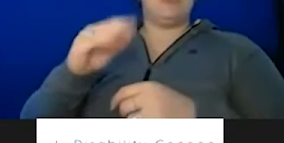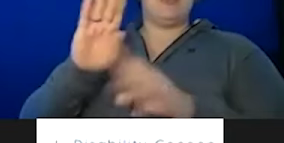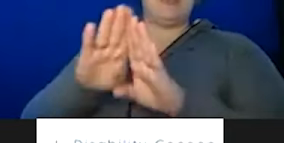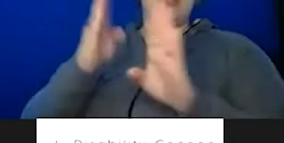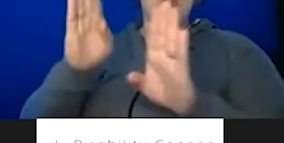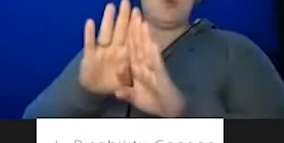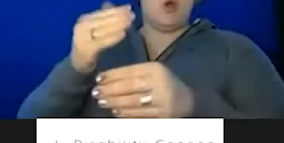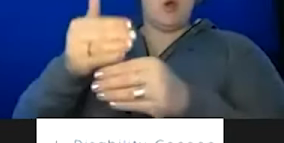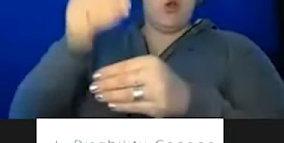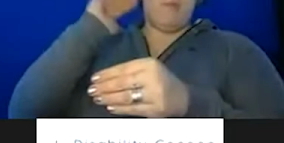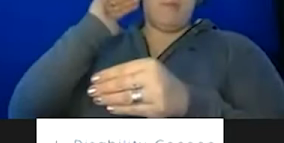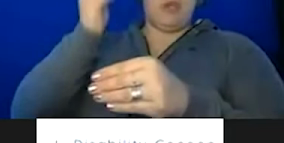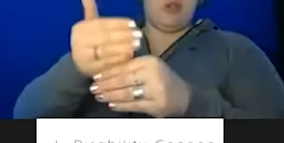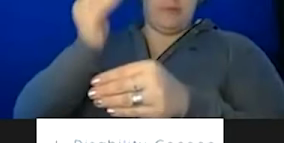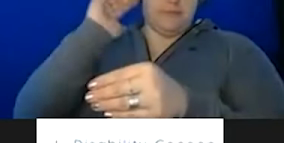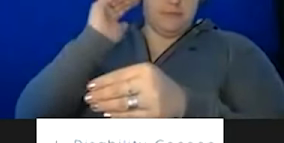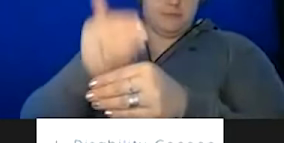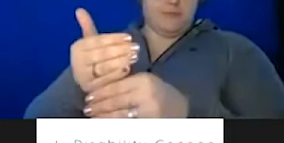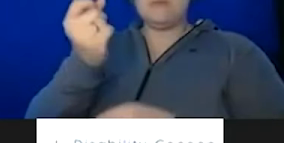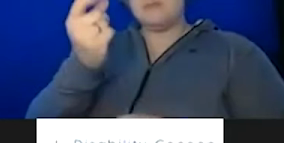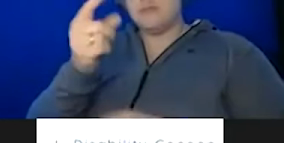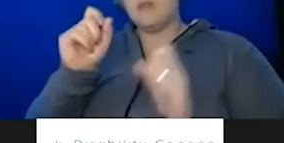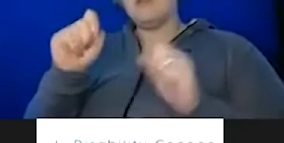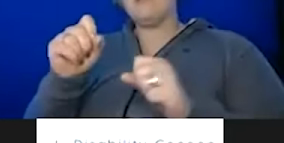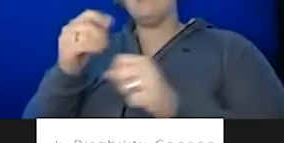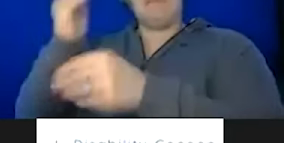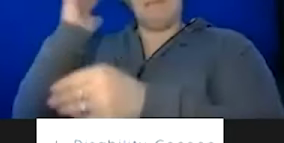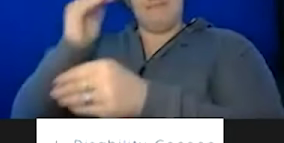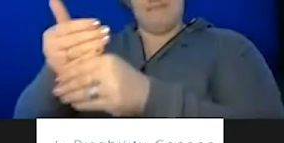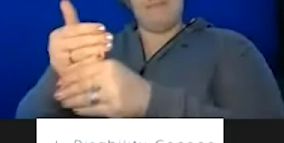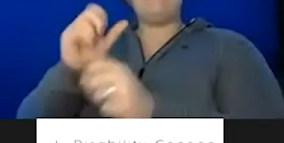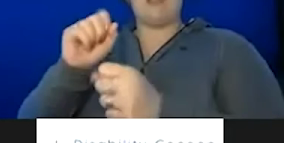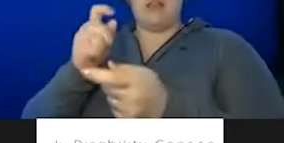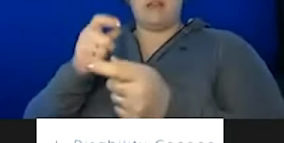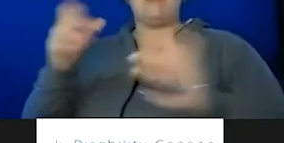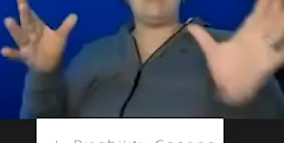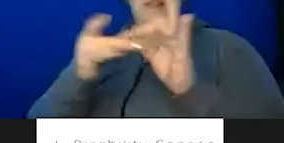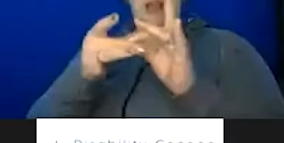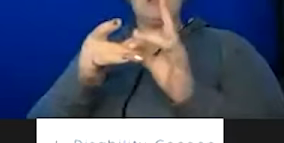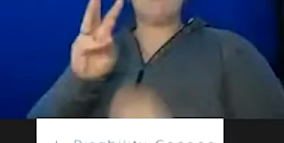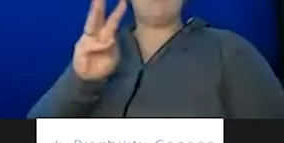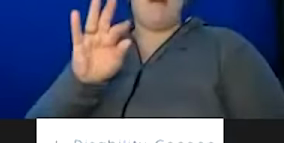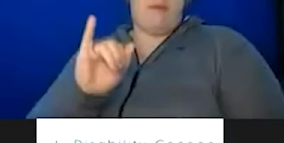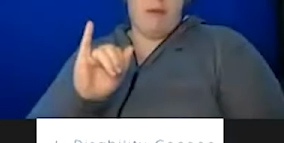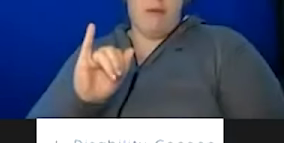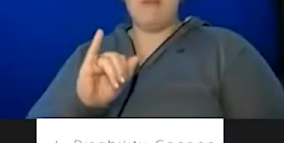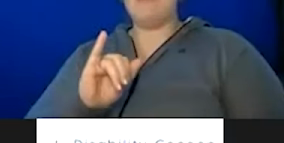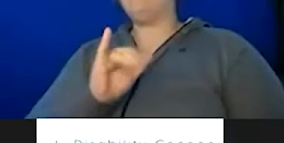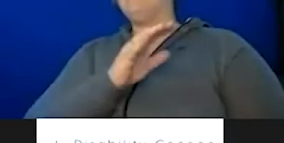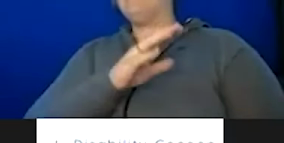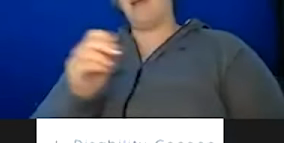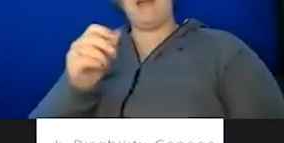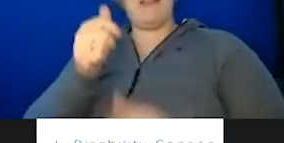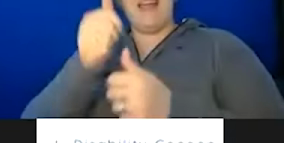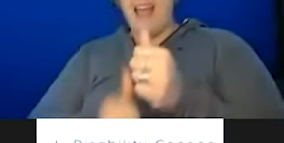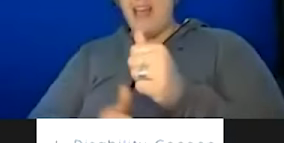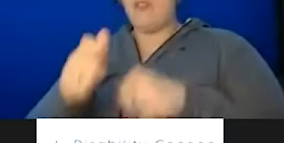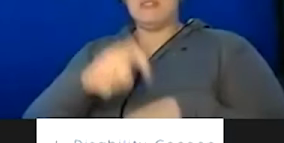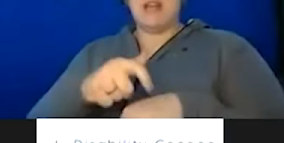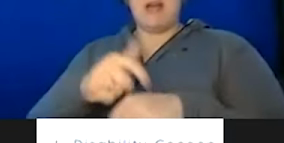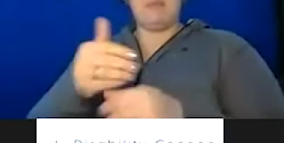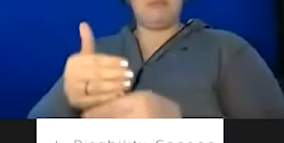connect the opener to your wireless again. And then every time that your garage door opens,